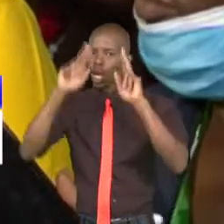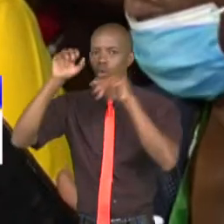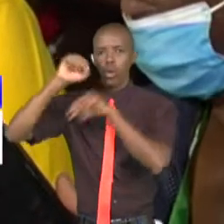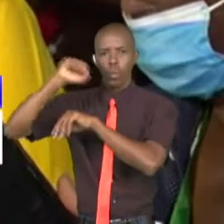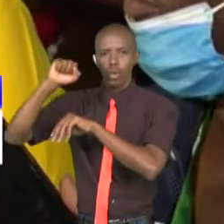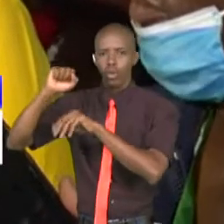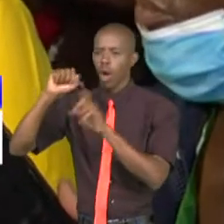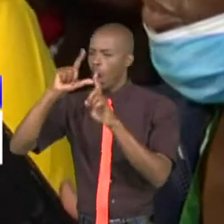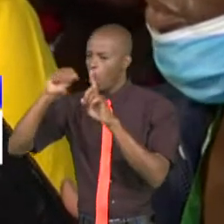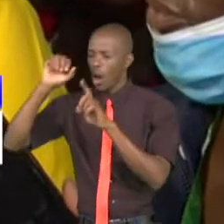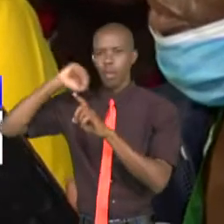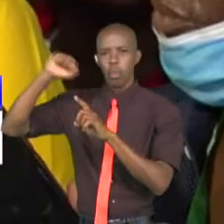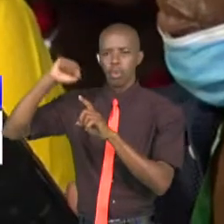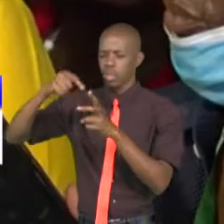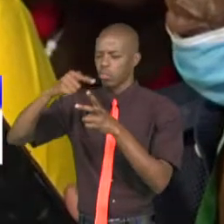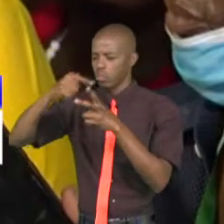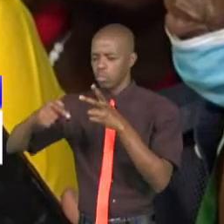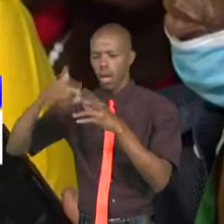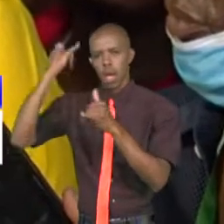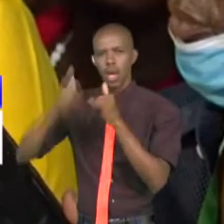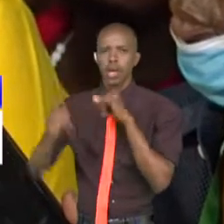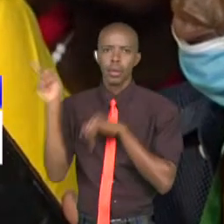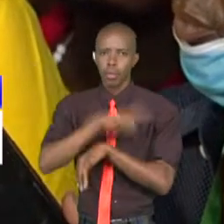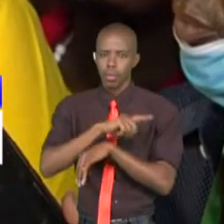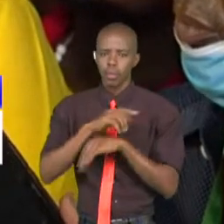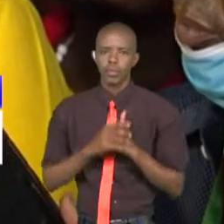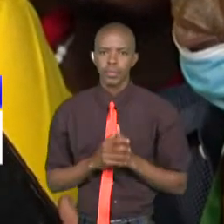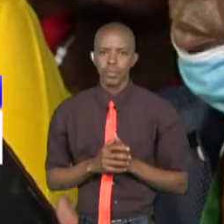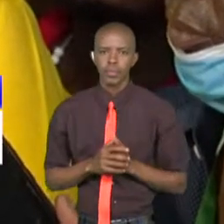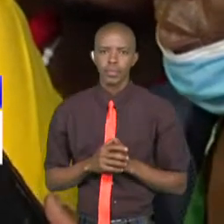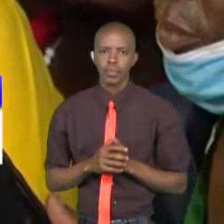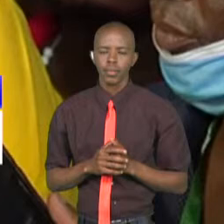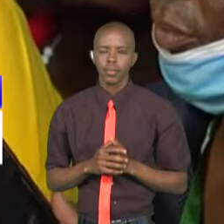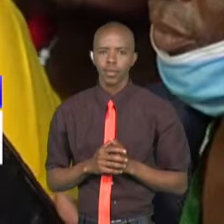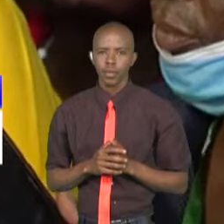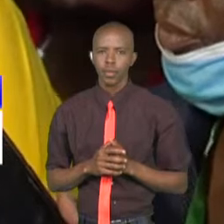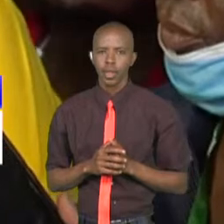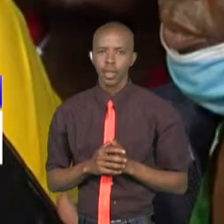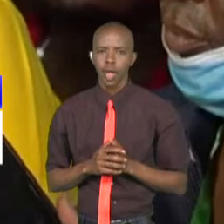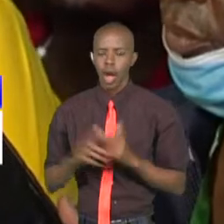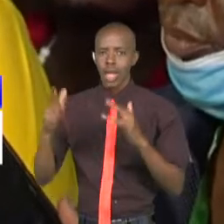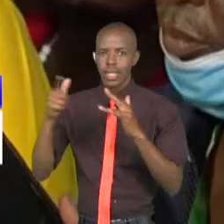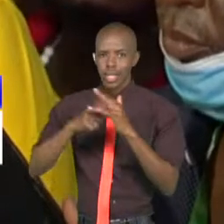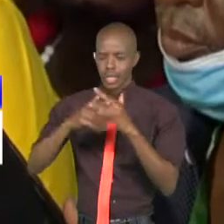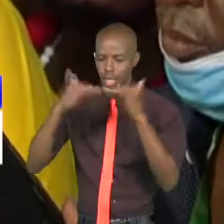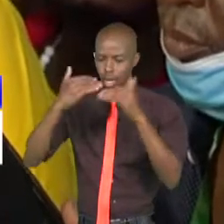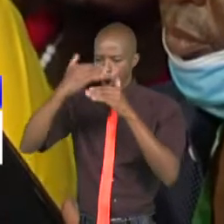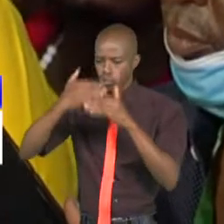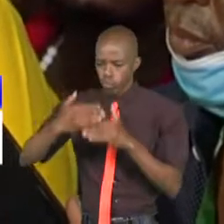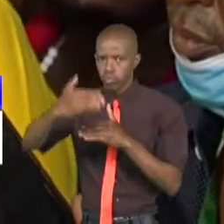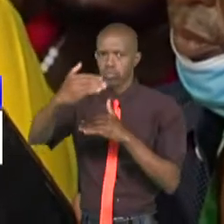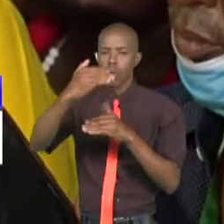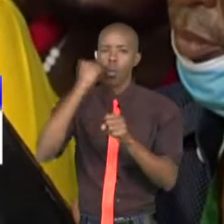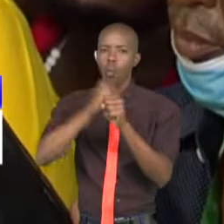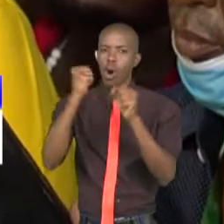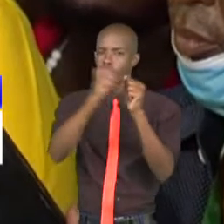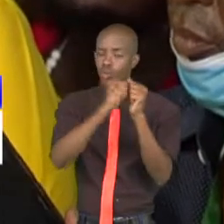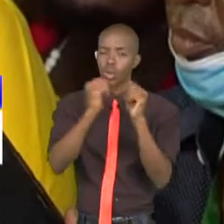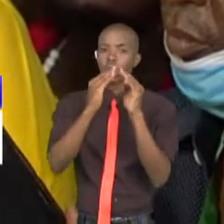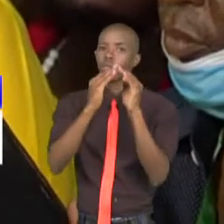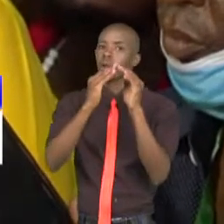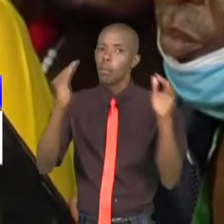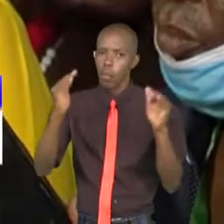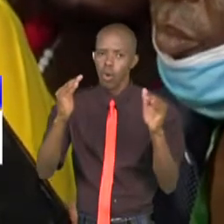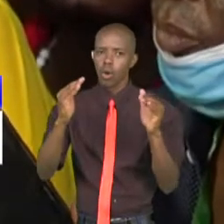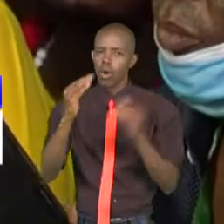na maneno ya siasa tumemaliza, na kuanzia sasa ni tushirikiane zaidi